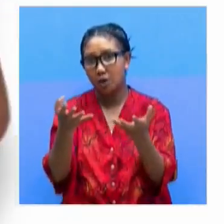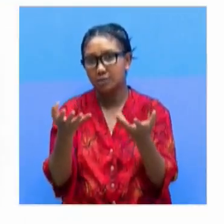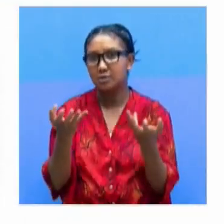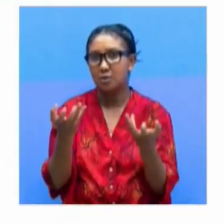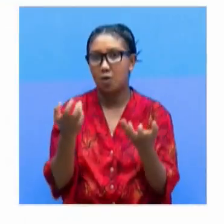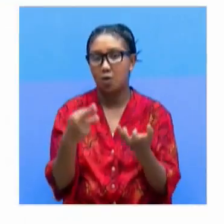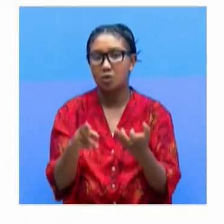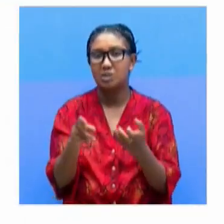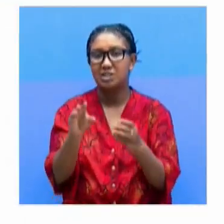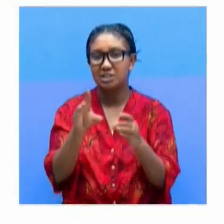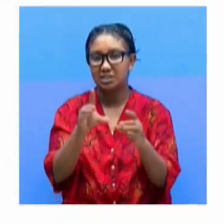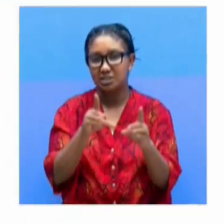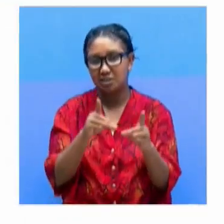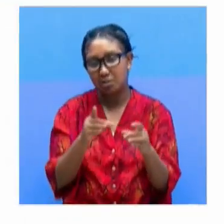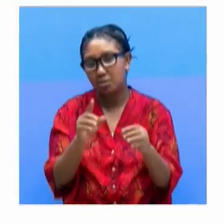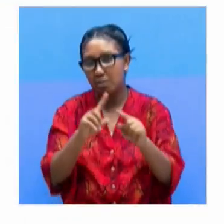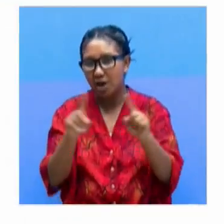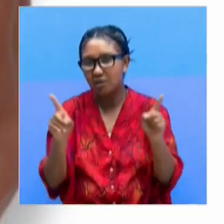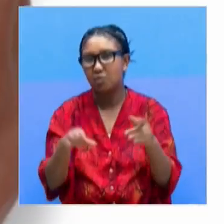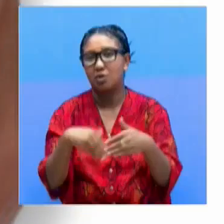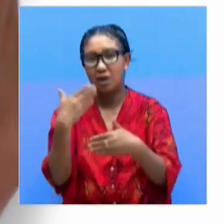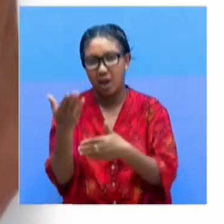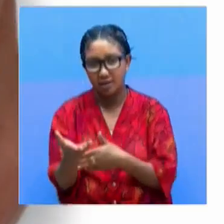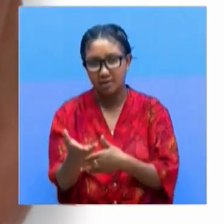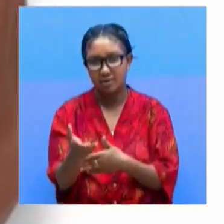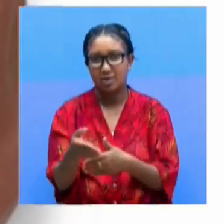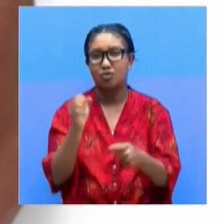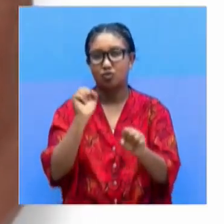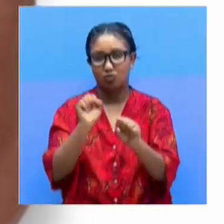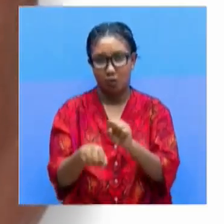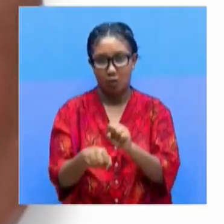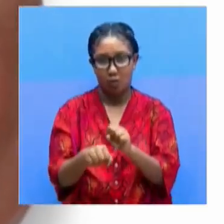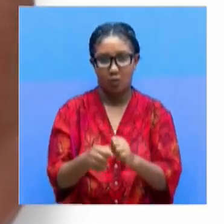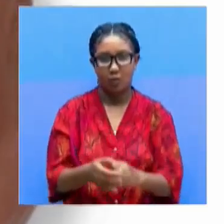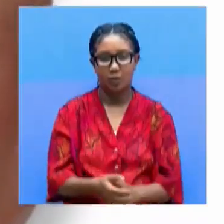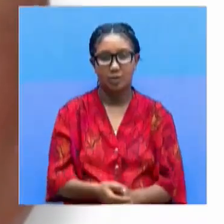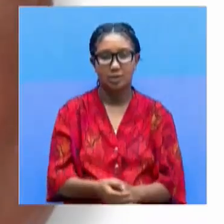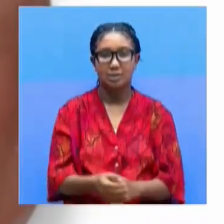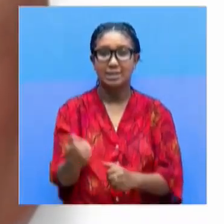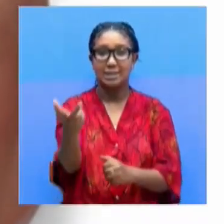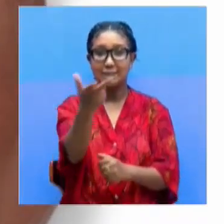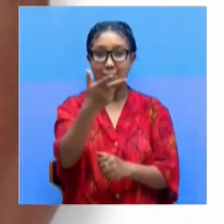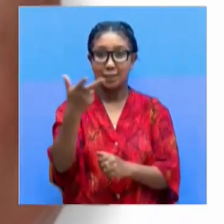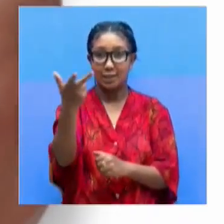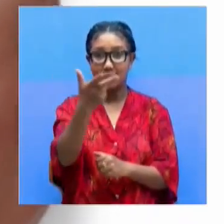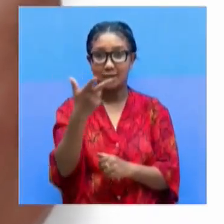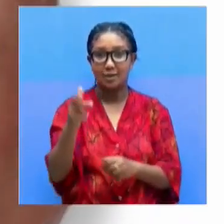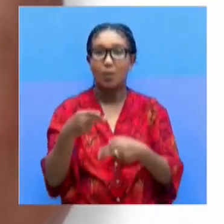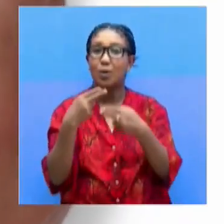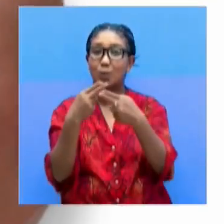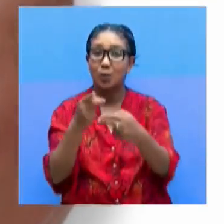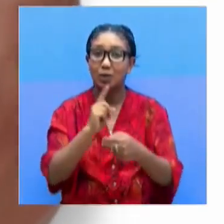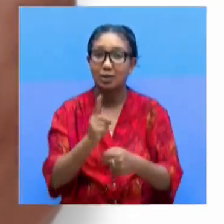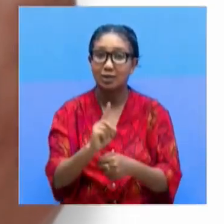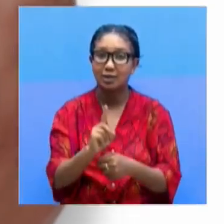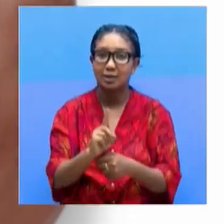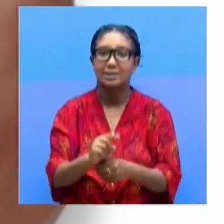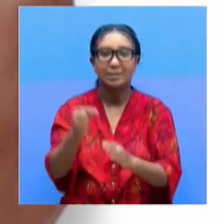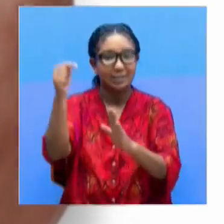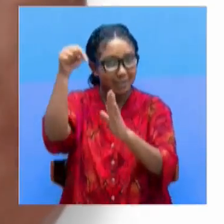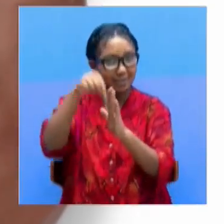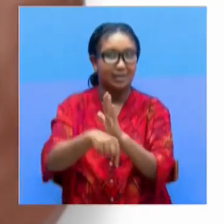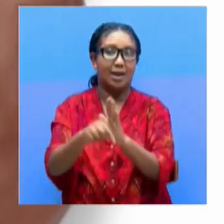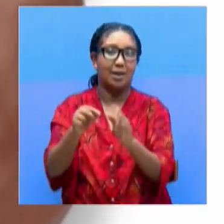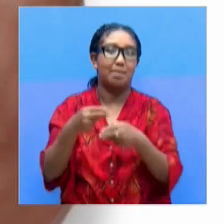or did, but or next, and then so. These three, they are called what?